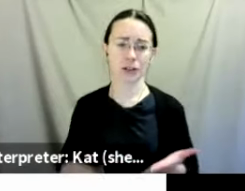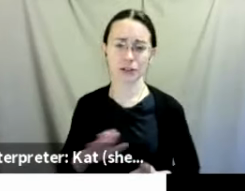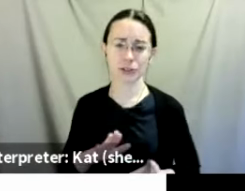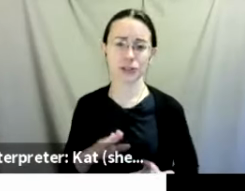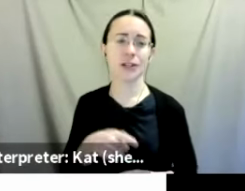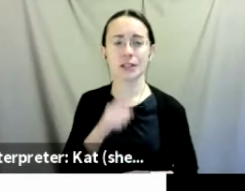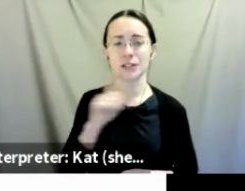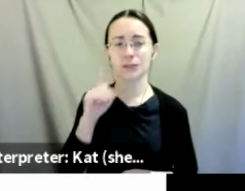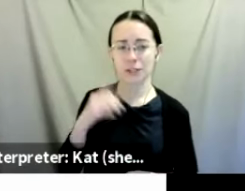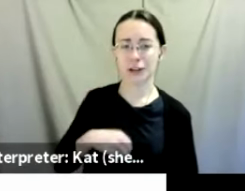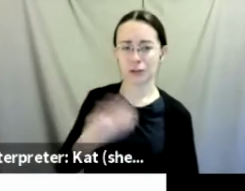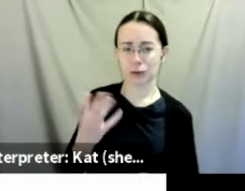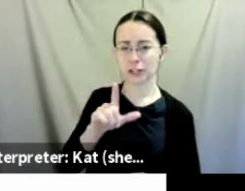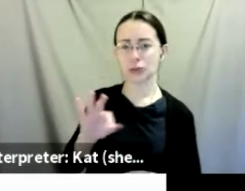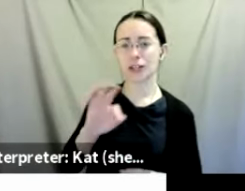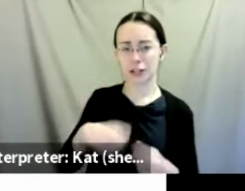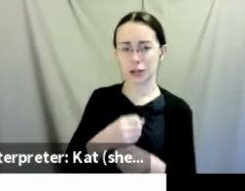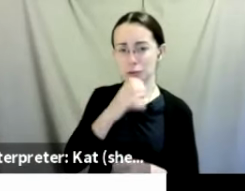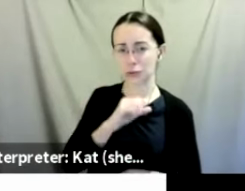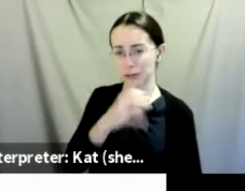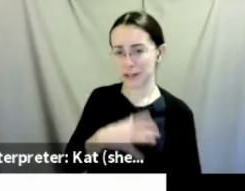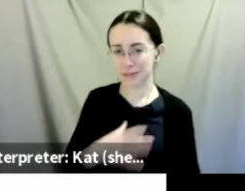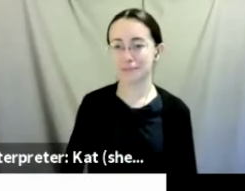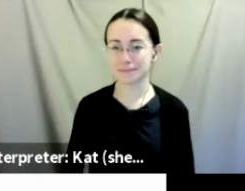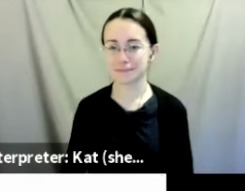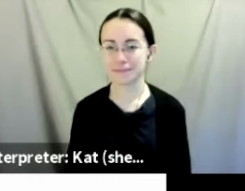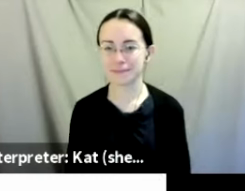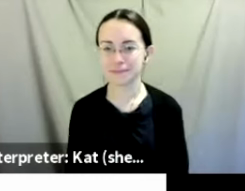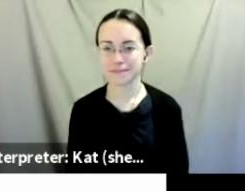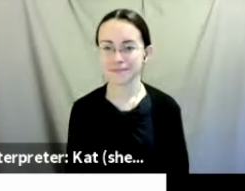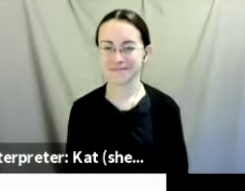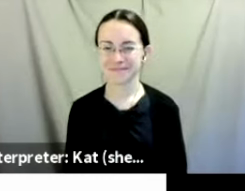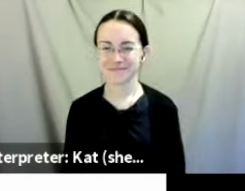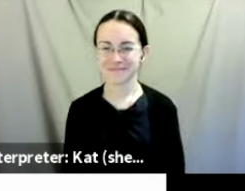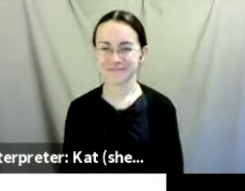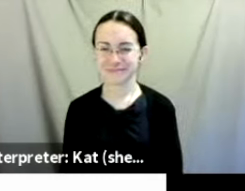before college. This is from a deaf white 29-year-old woman.